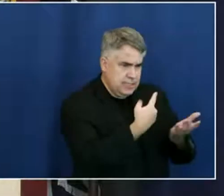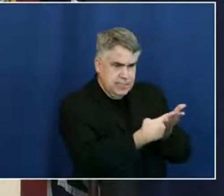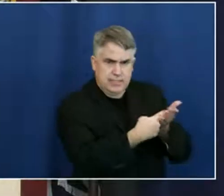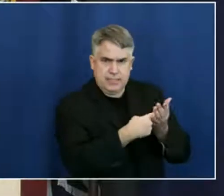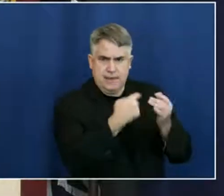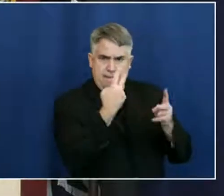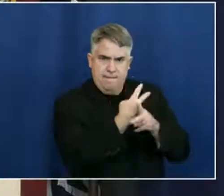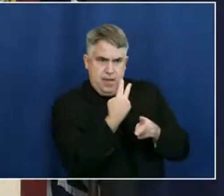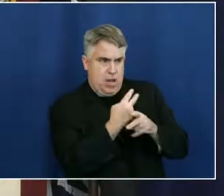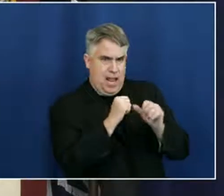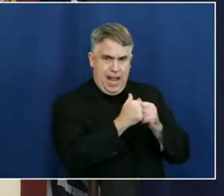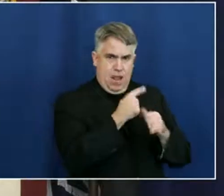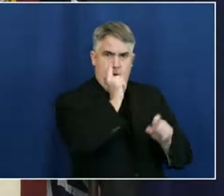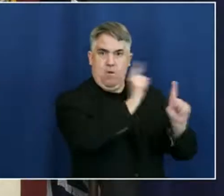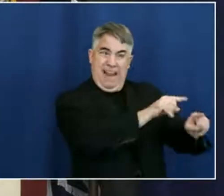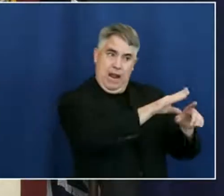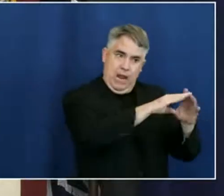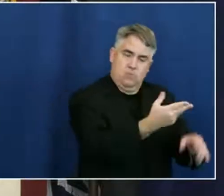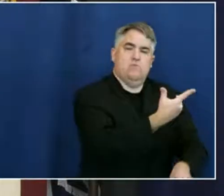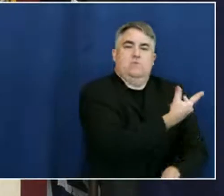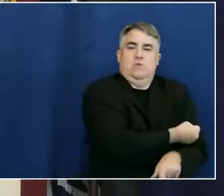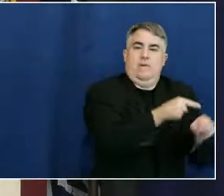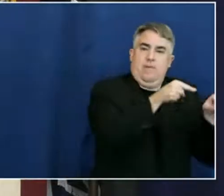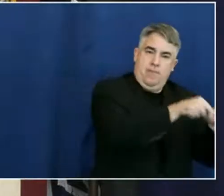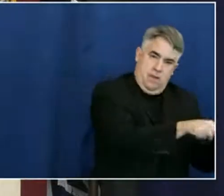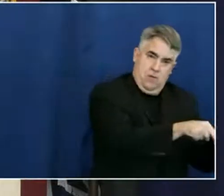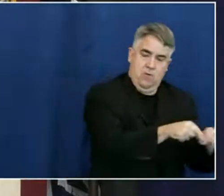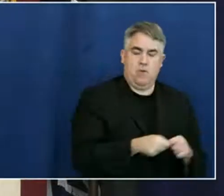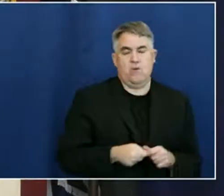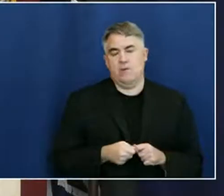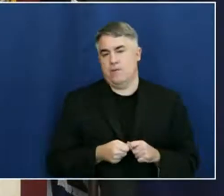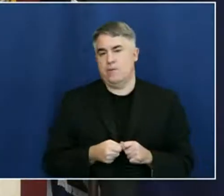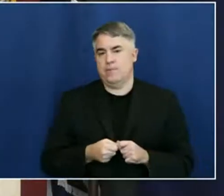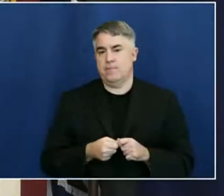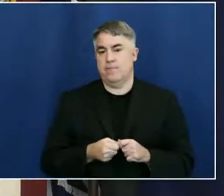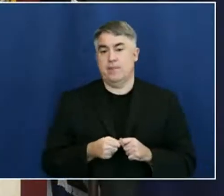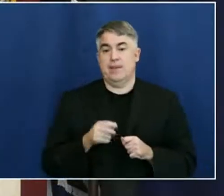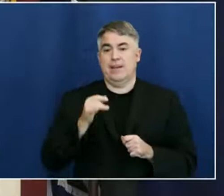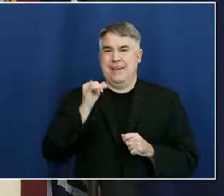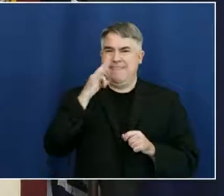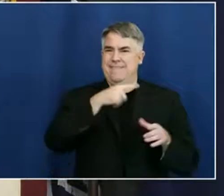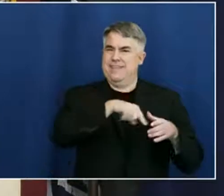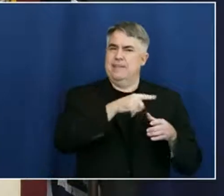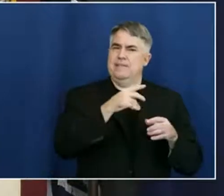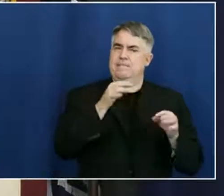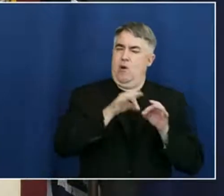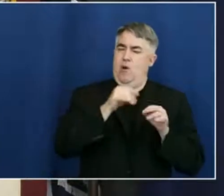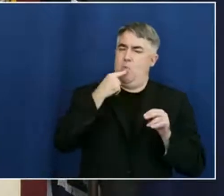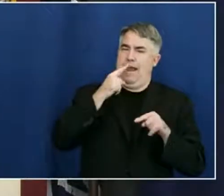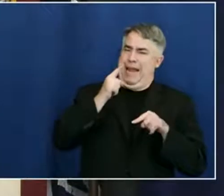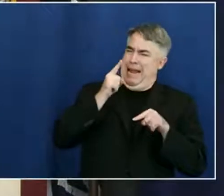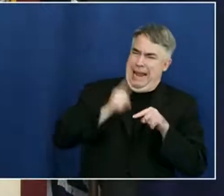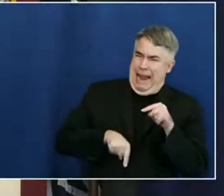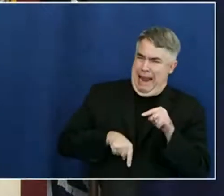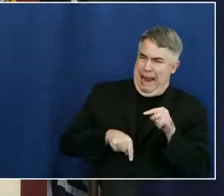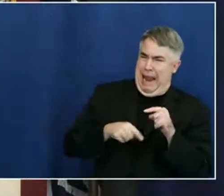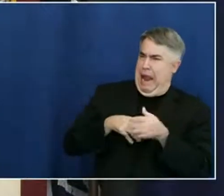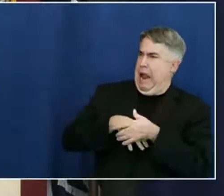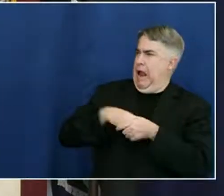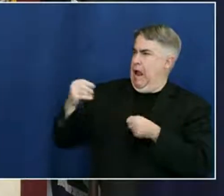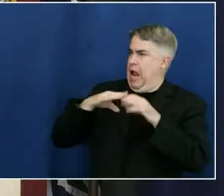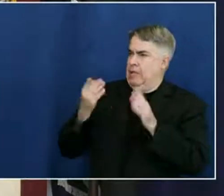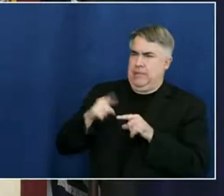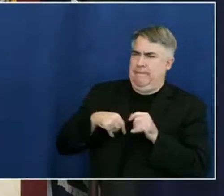who cannot physically leave their homes. And we are also, with our mobile teams through